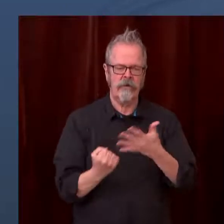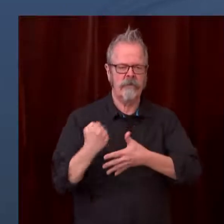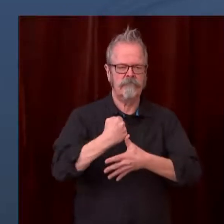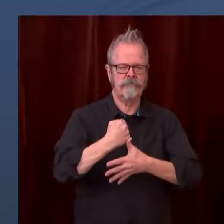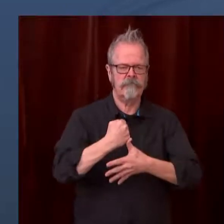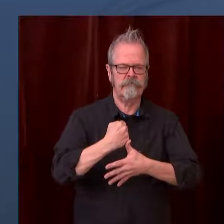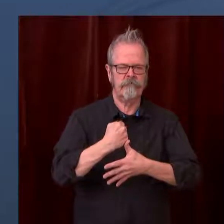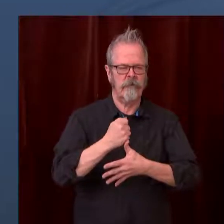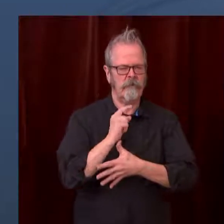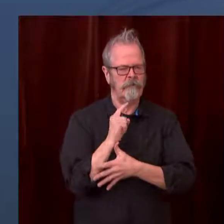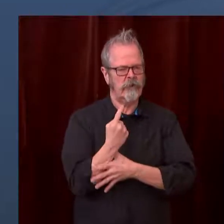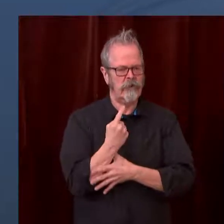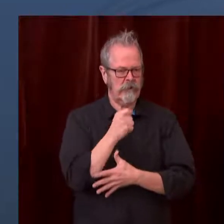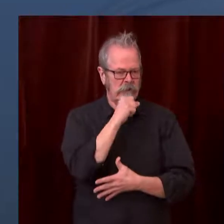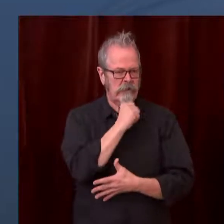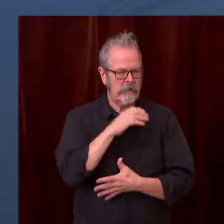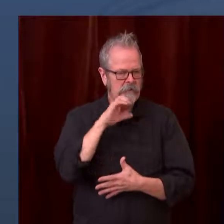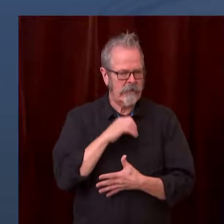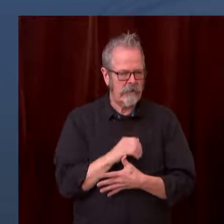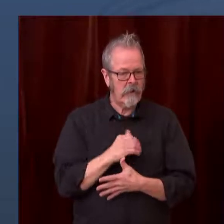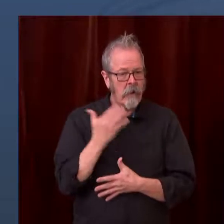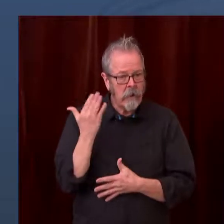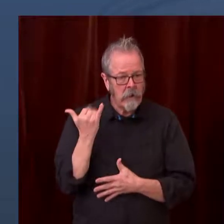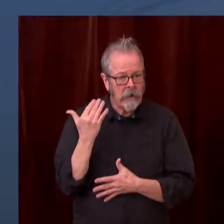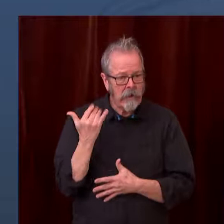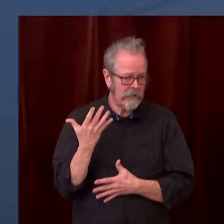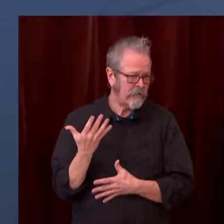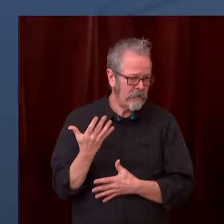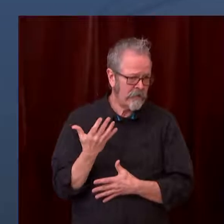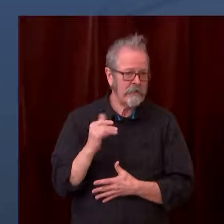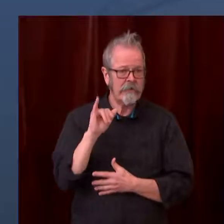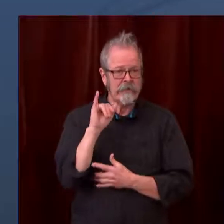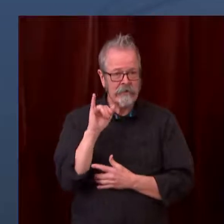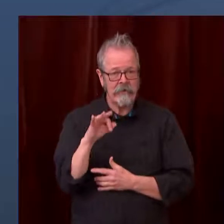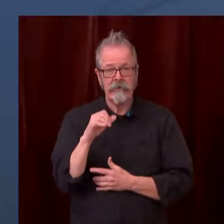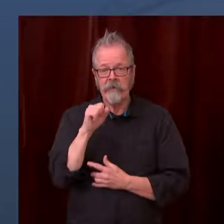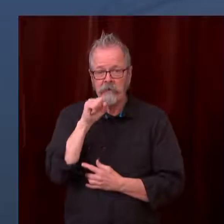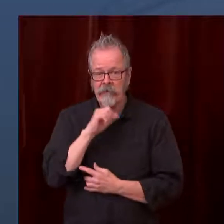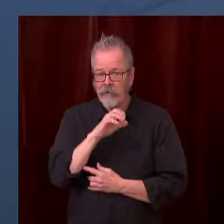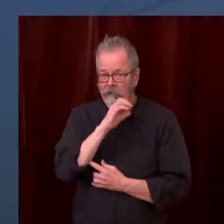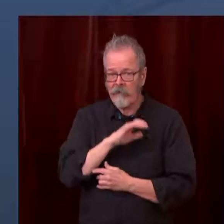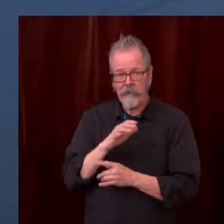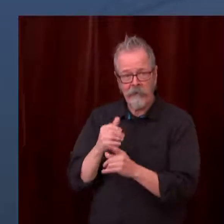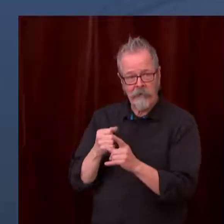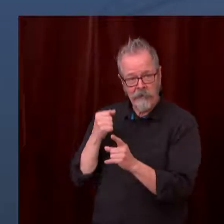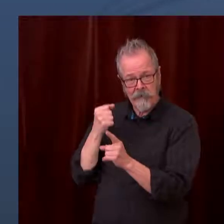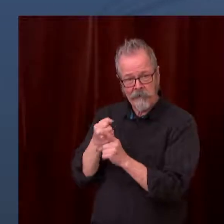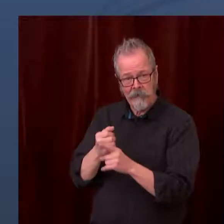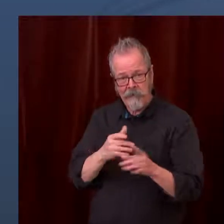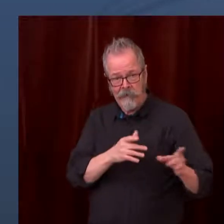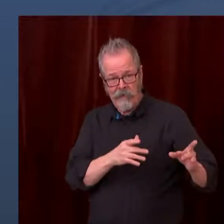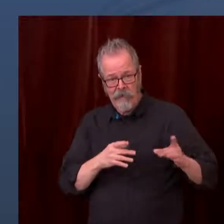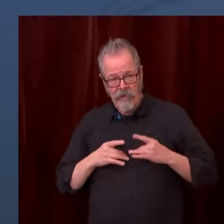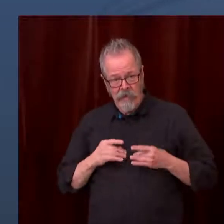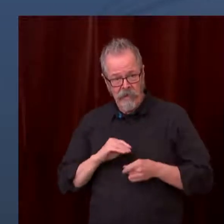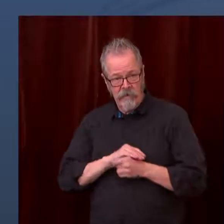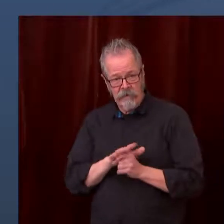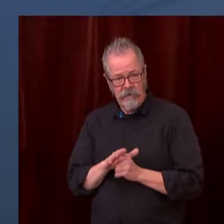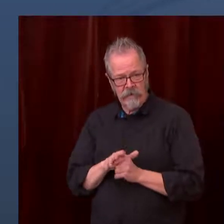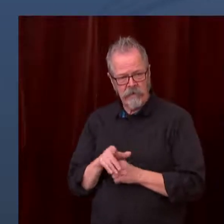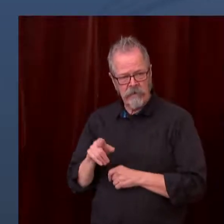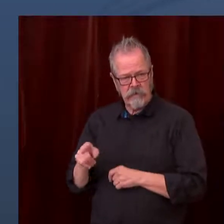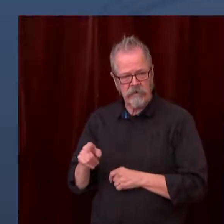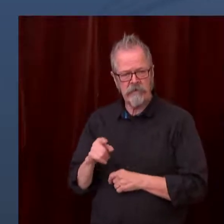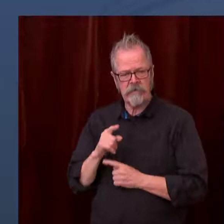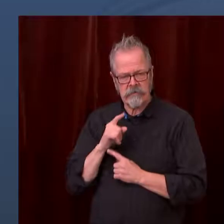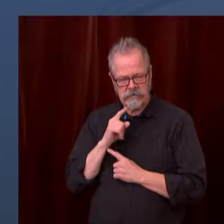serious illness and or complication. And we want to make sure we do everything we can to continue to protect them. At the same time,